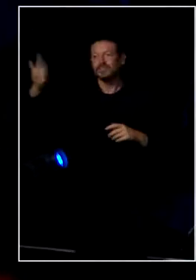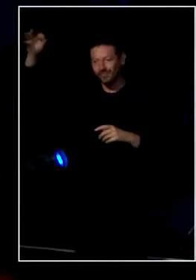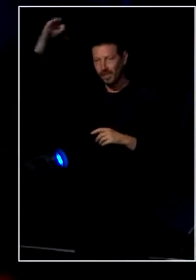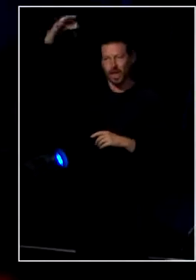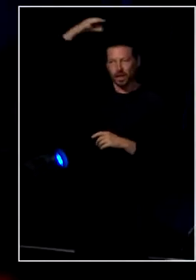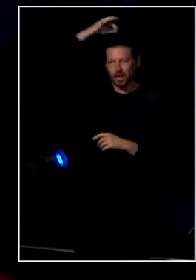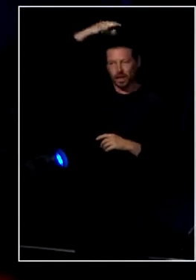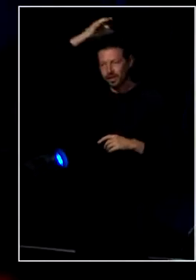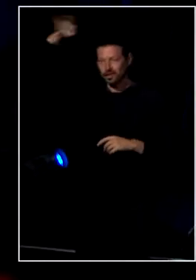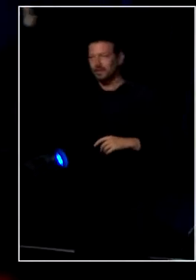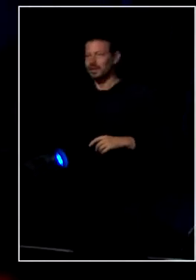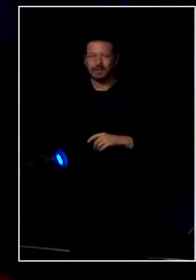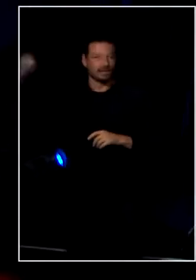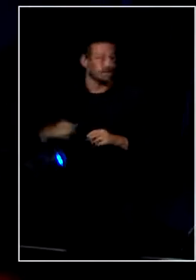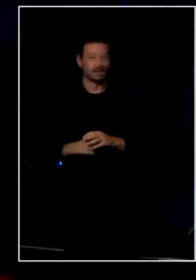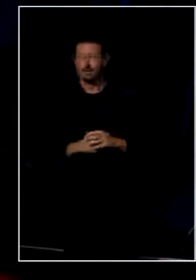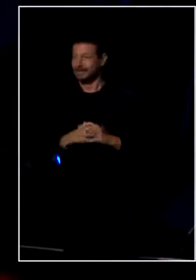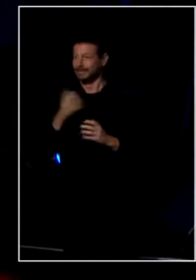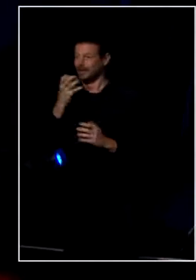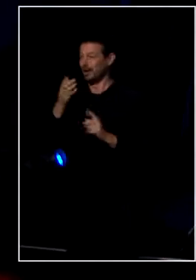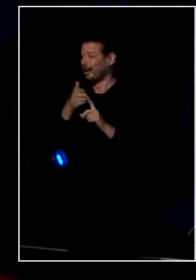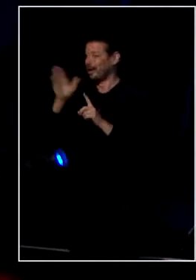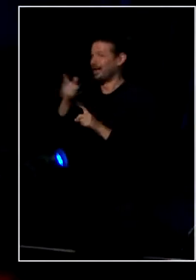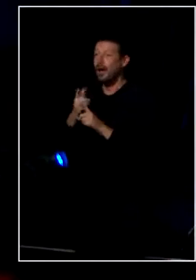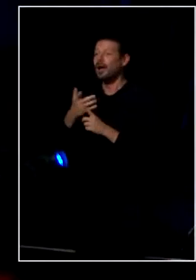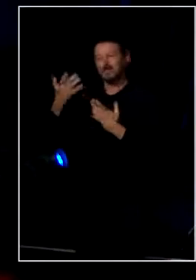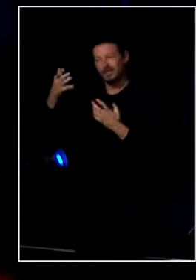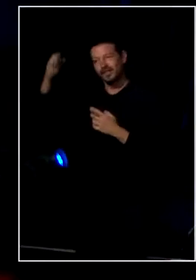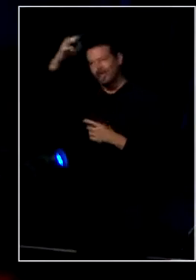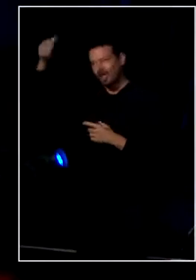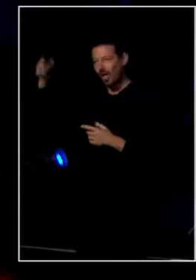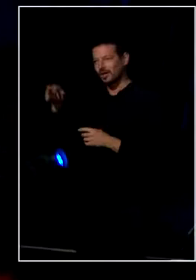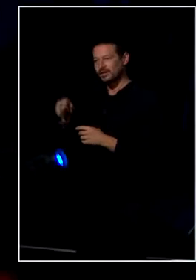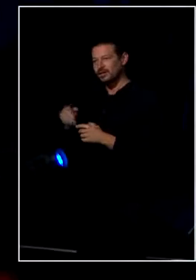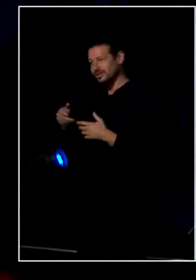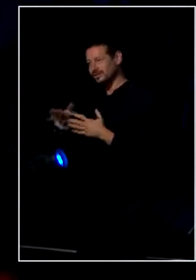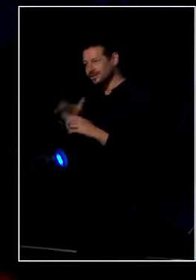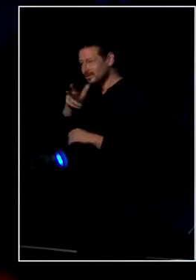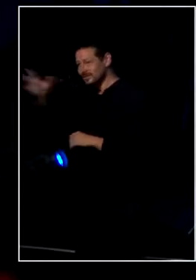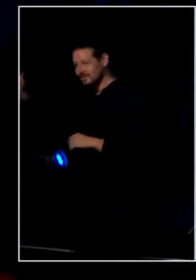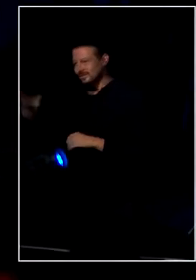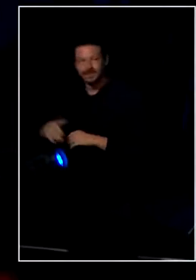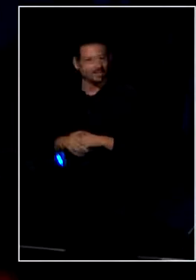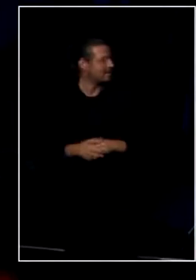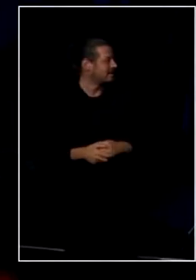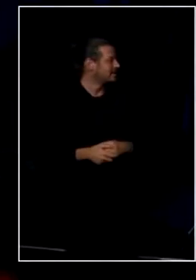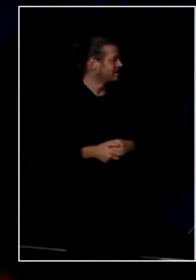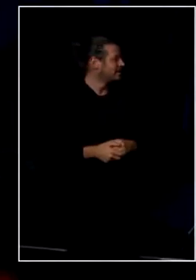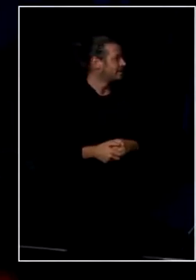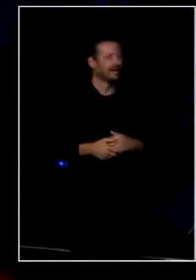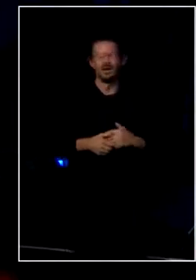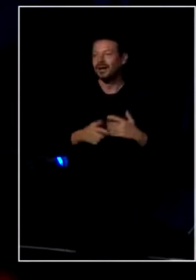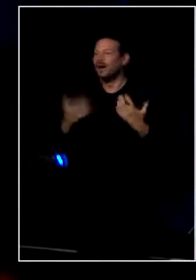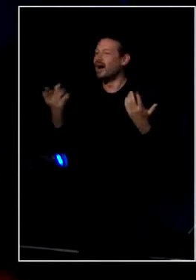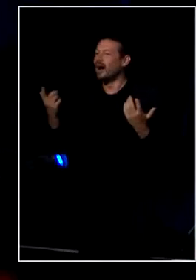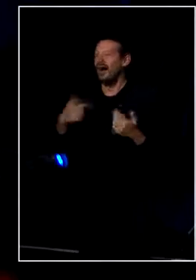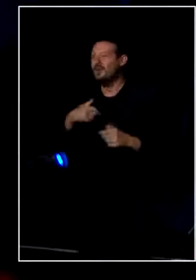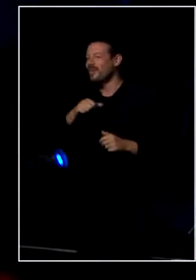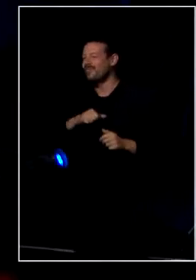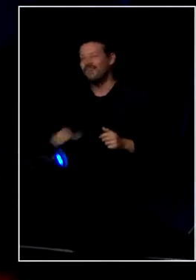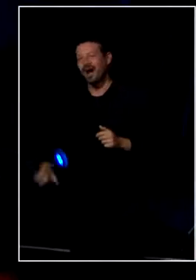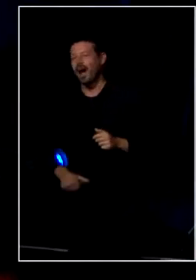fly. Sorry. But it's gone. I just noticed it when you noticed it. You can take the girl out of the farm, but you